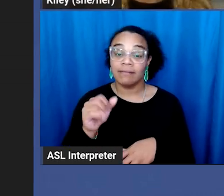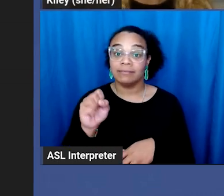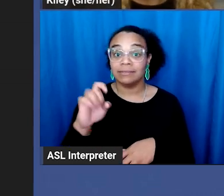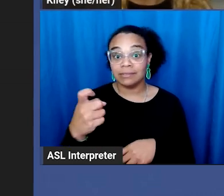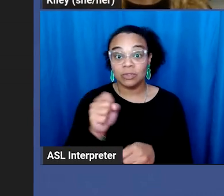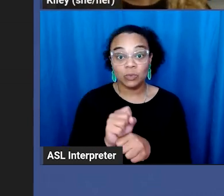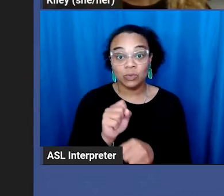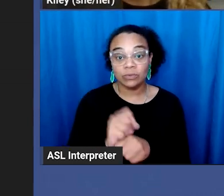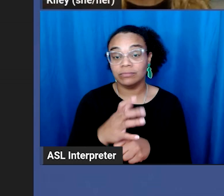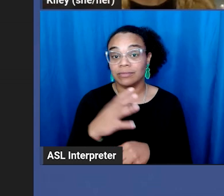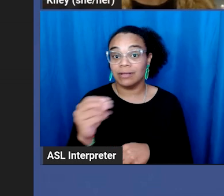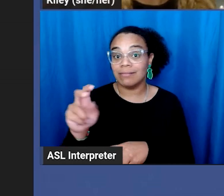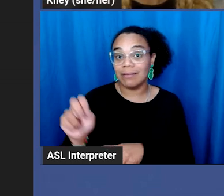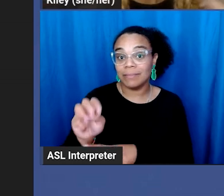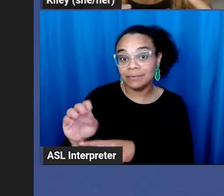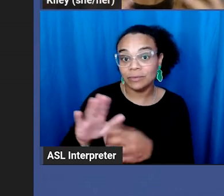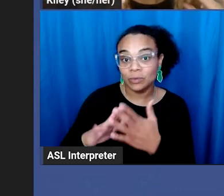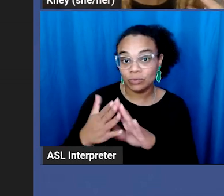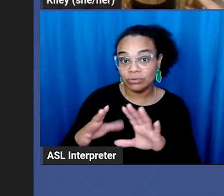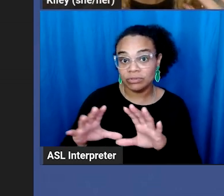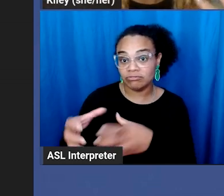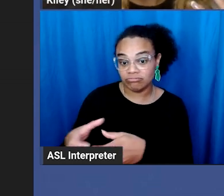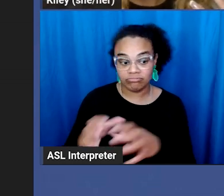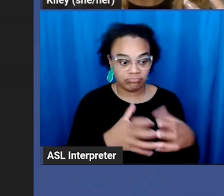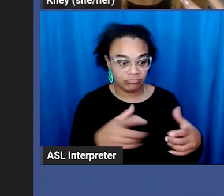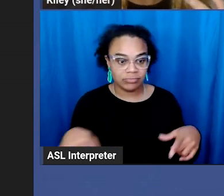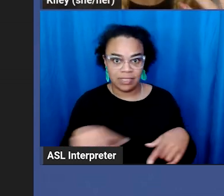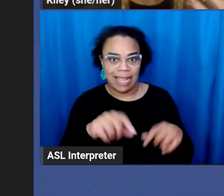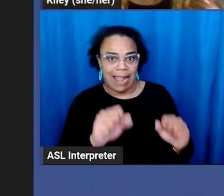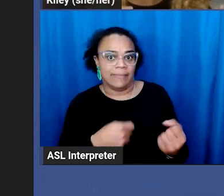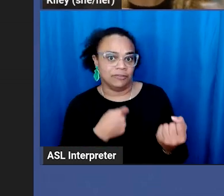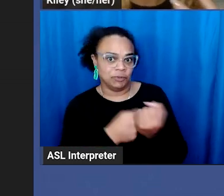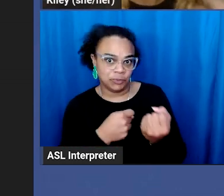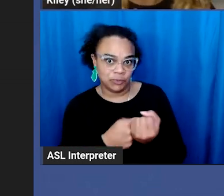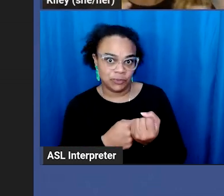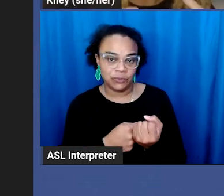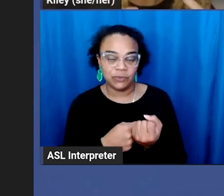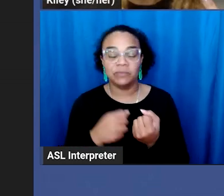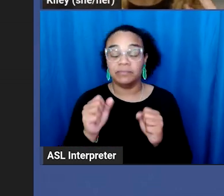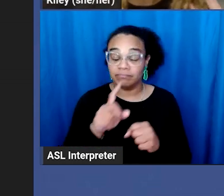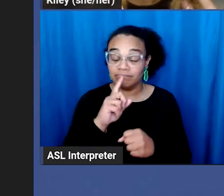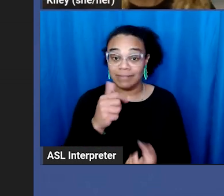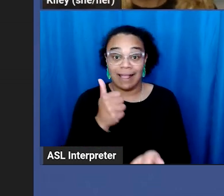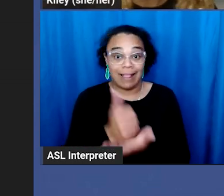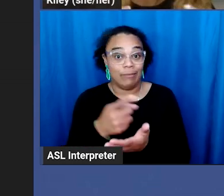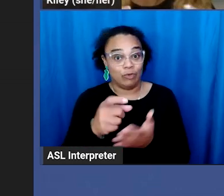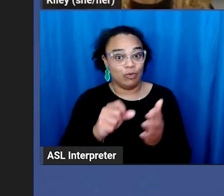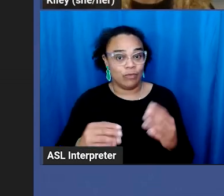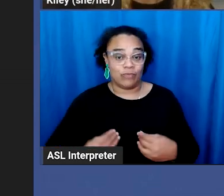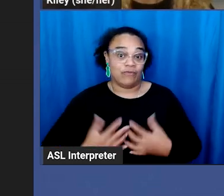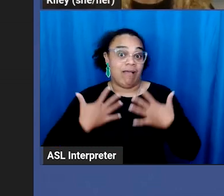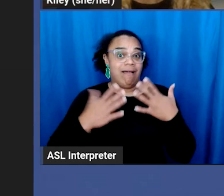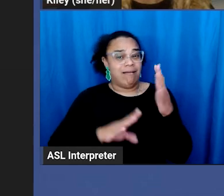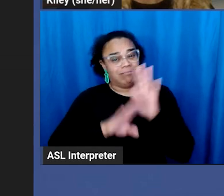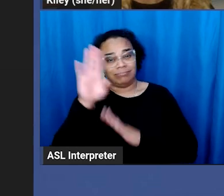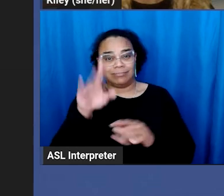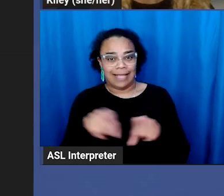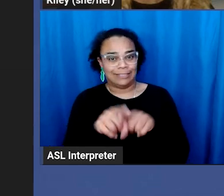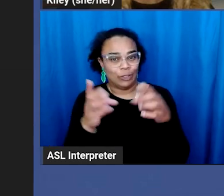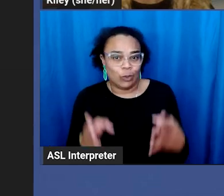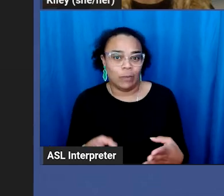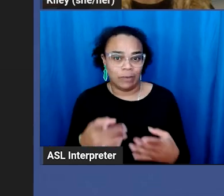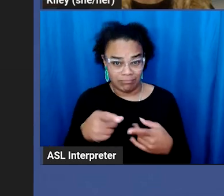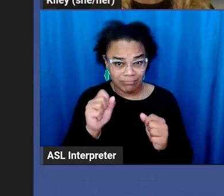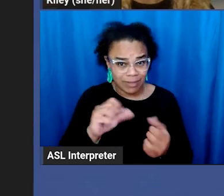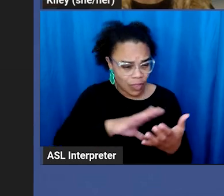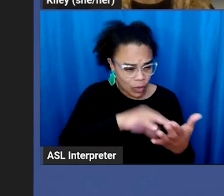work and non-monogamous communities can really be supportive and can really help you thrive as a human. And you can really